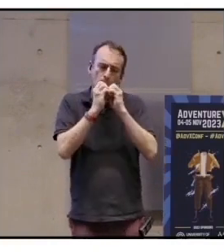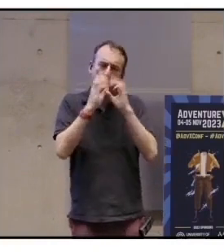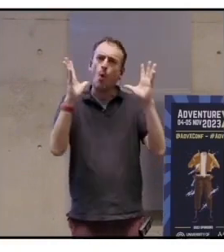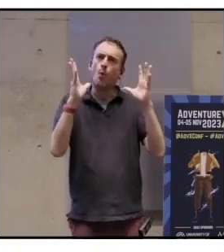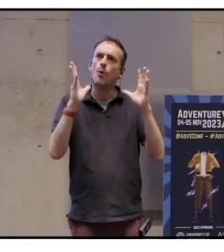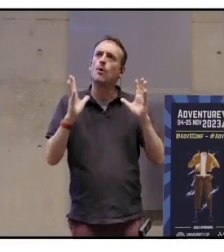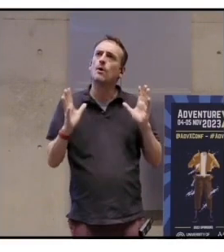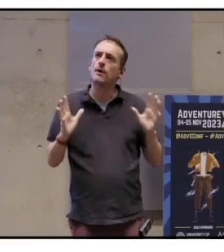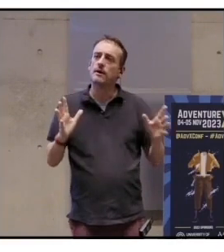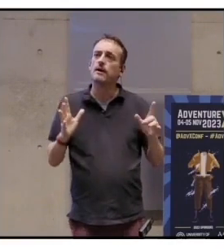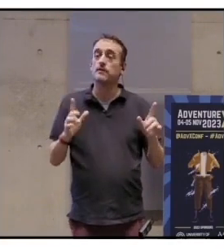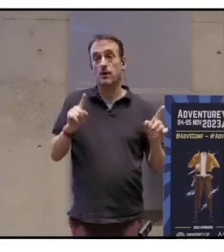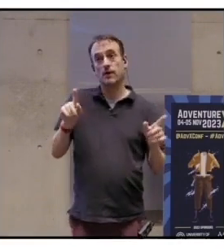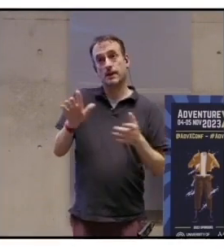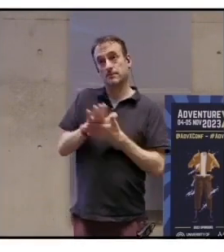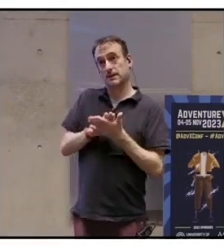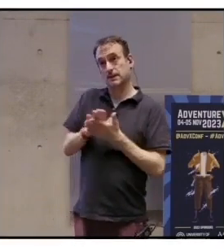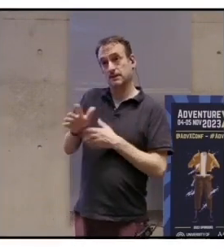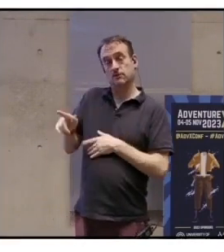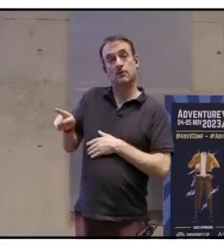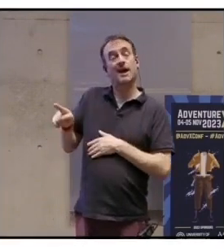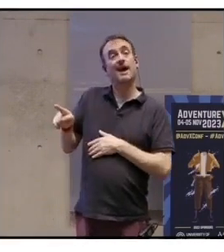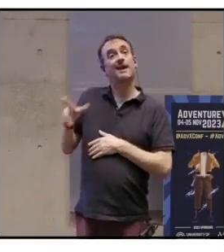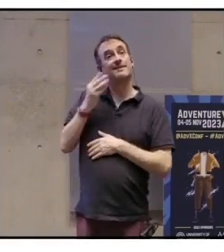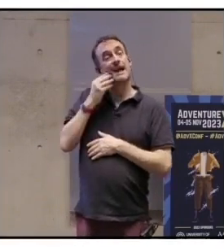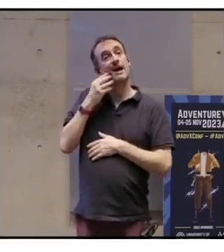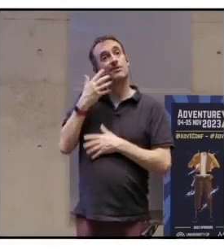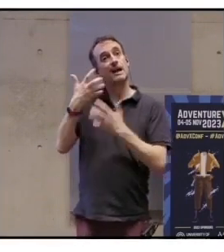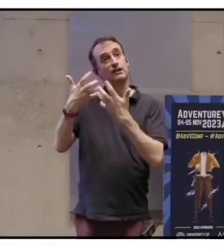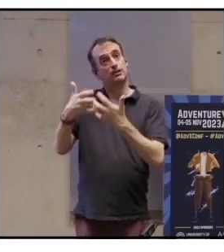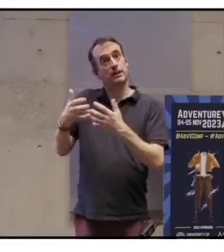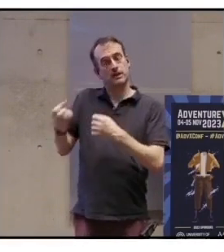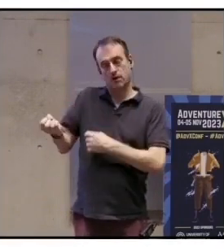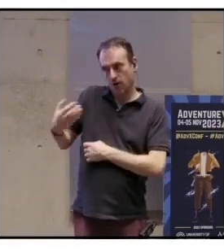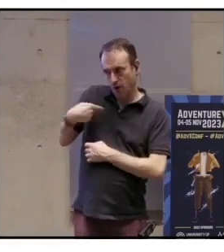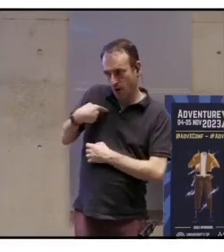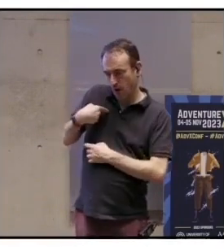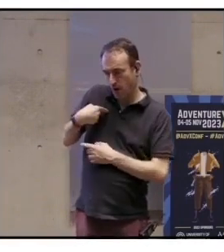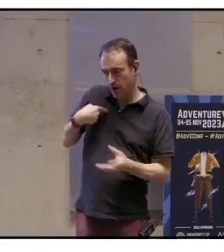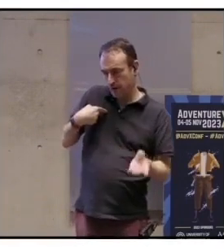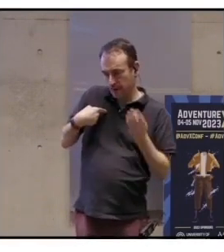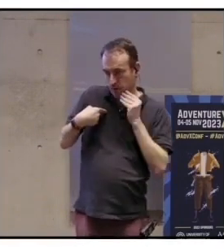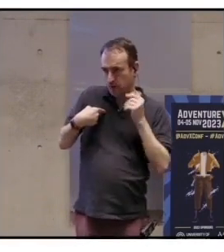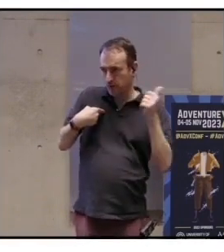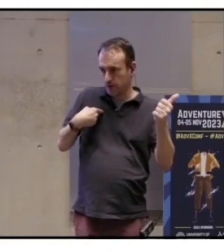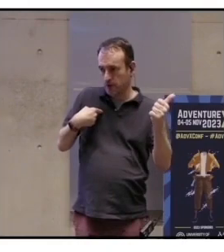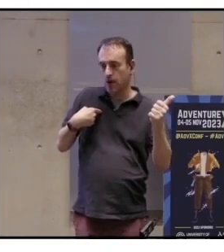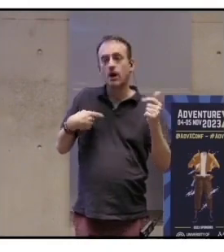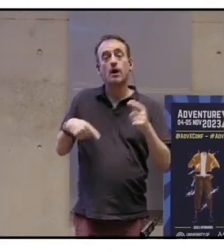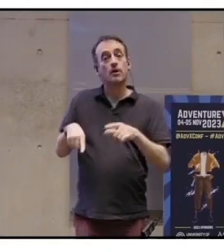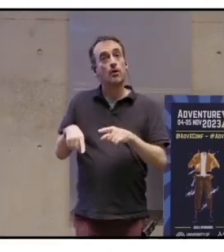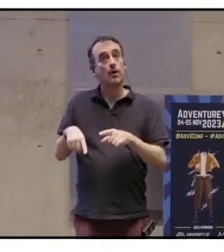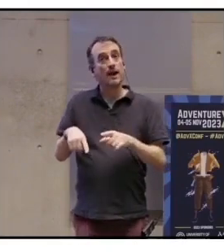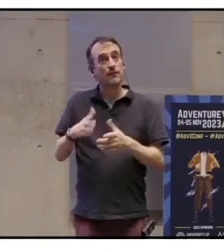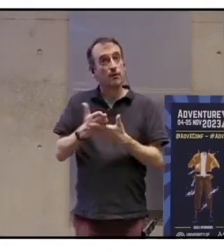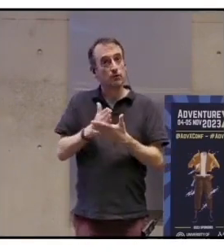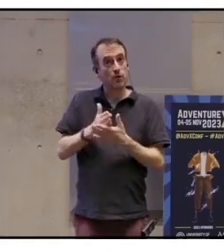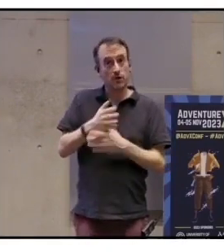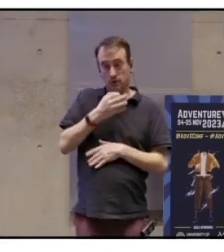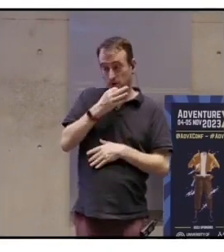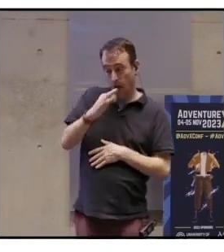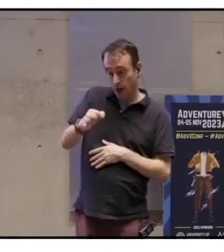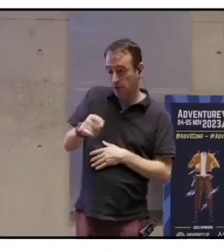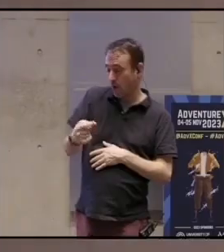to tell you if that was a good take. And if you're in any doubt, can I just hear that last one back, is your last really